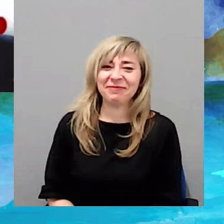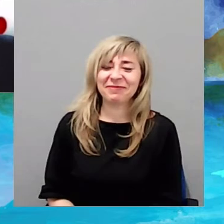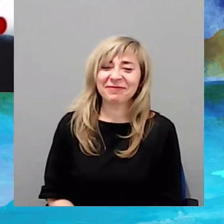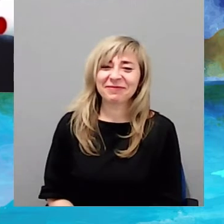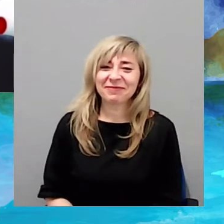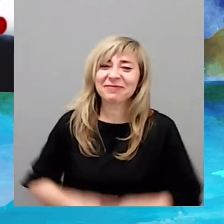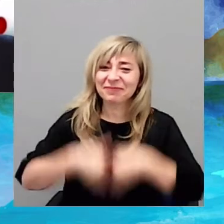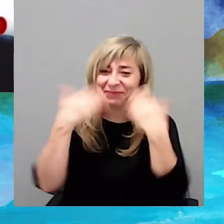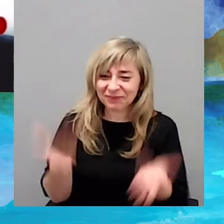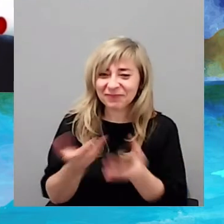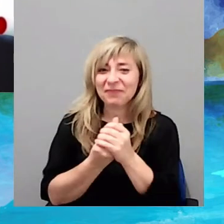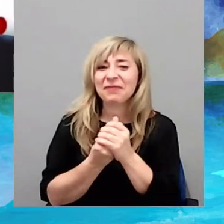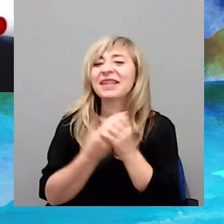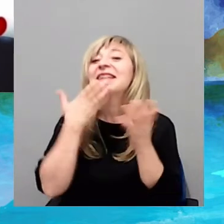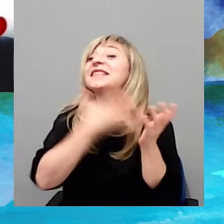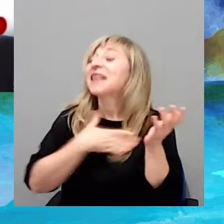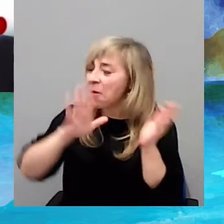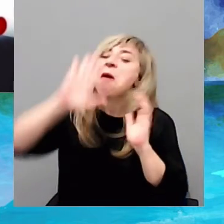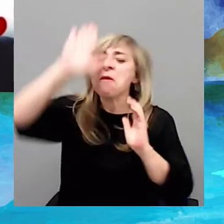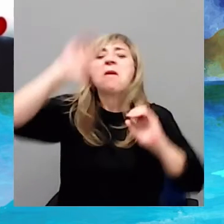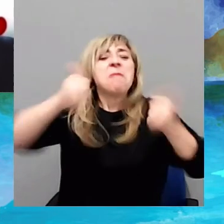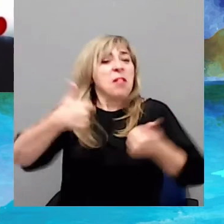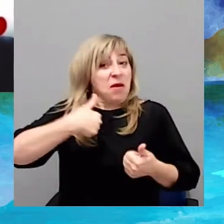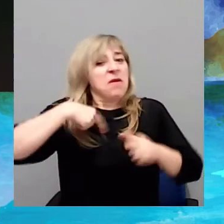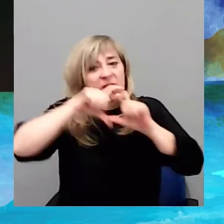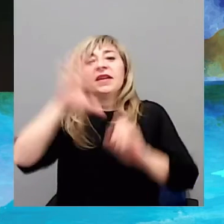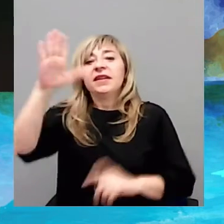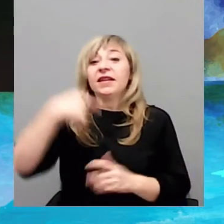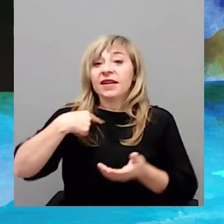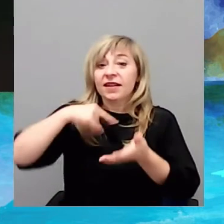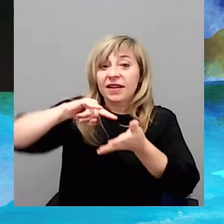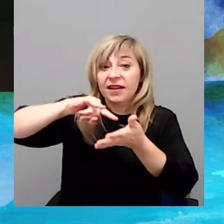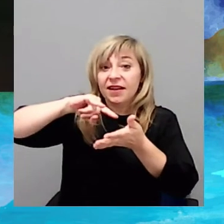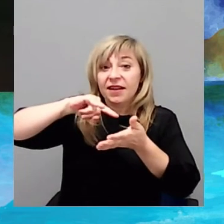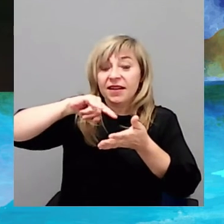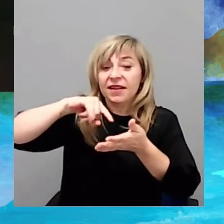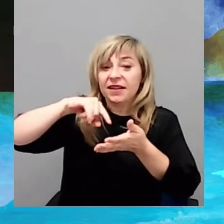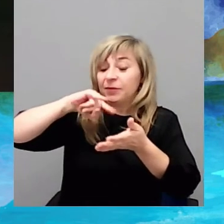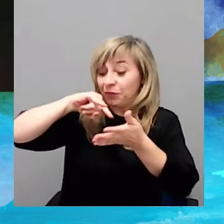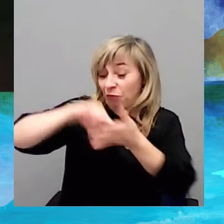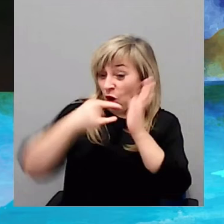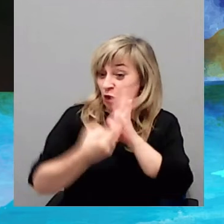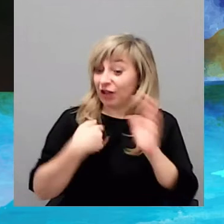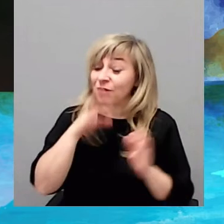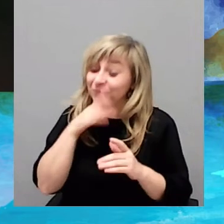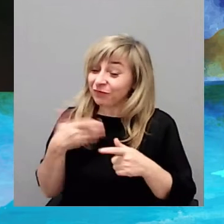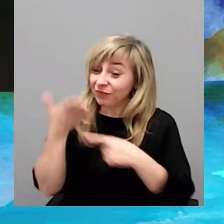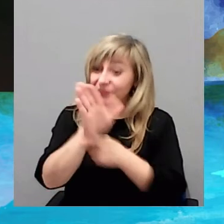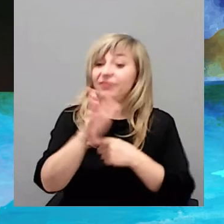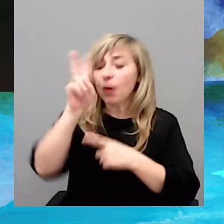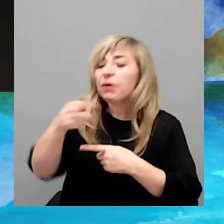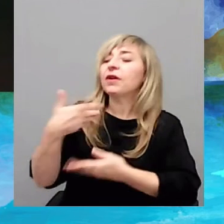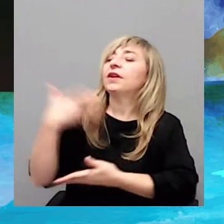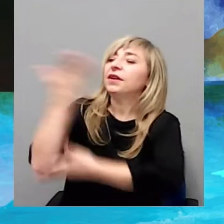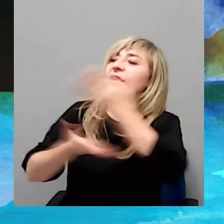queréis, empezamos nosotros. We can start if you Nosotros want el to. proyecto que venimos a presentar, que ha sido en colaboración con los centros